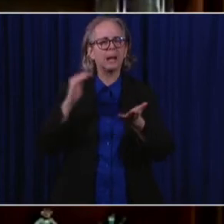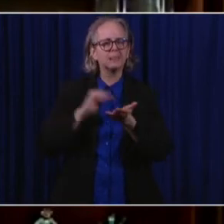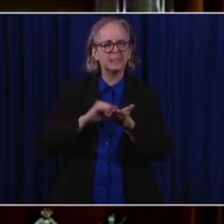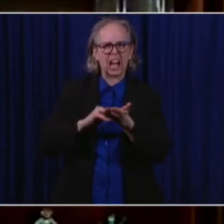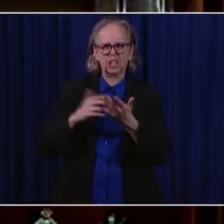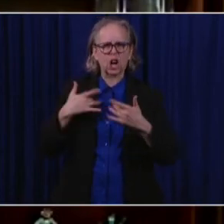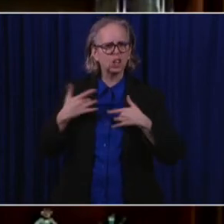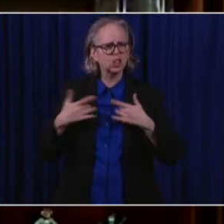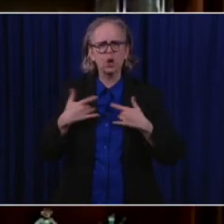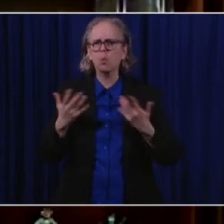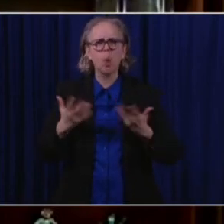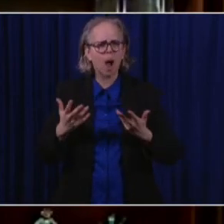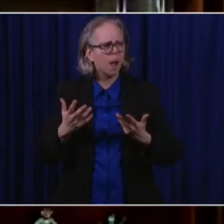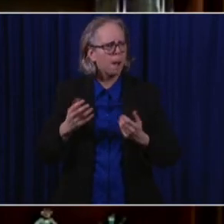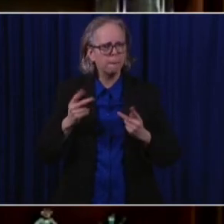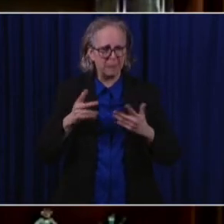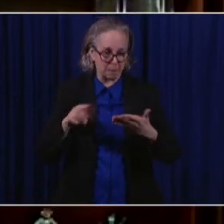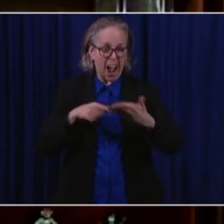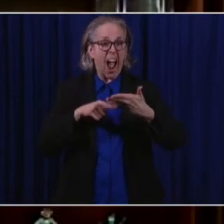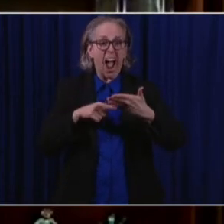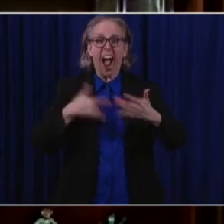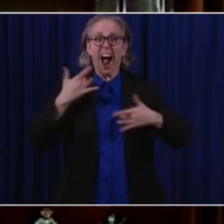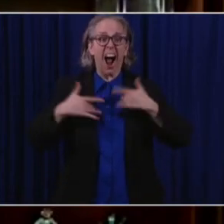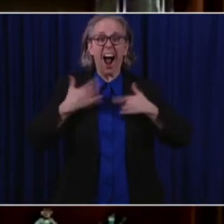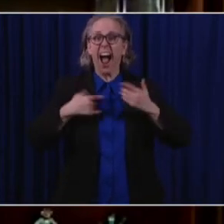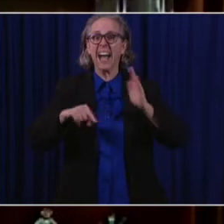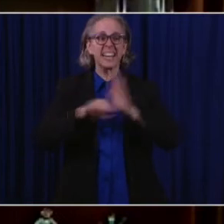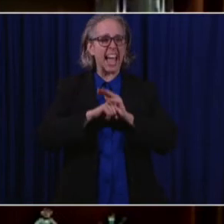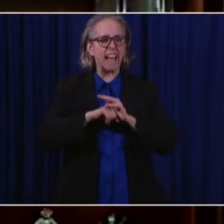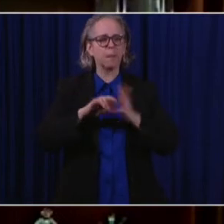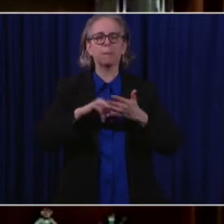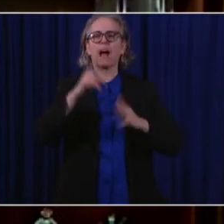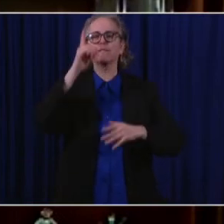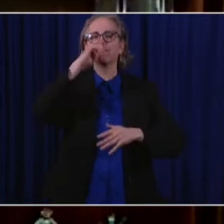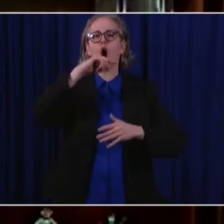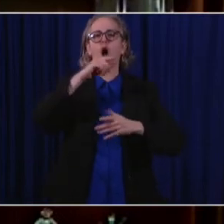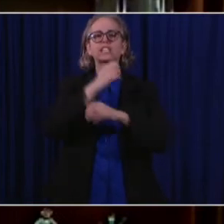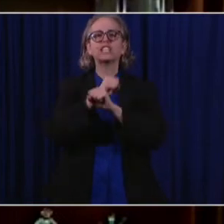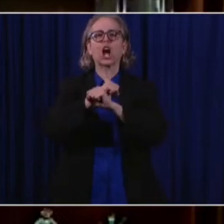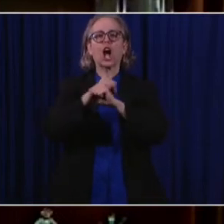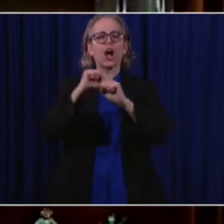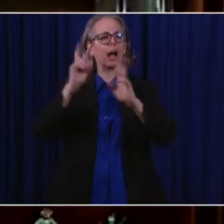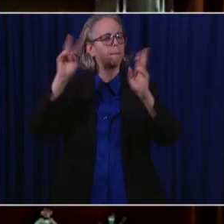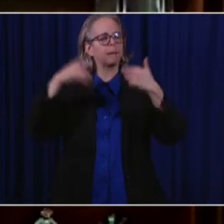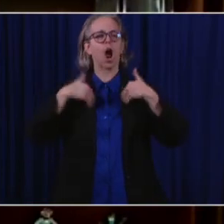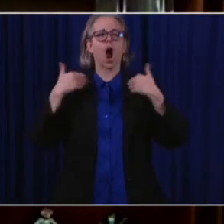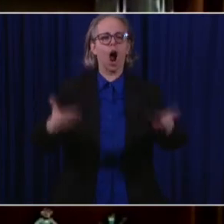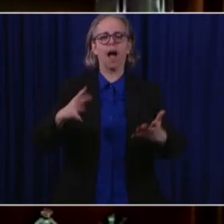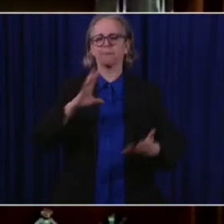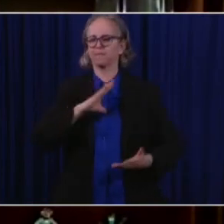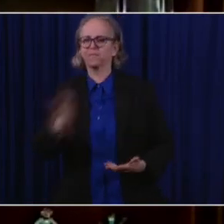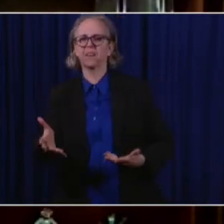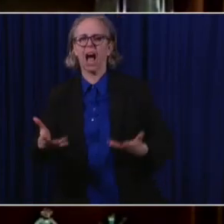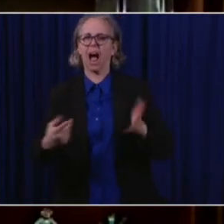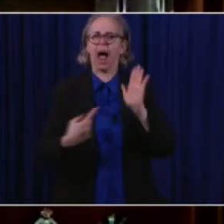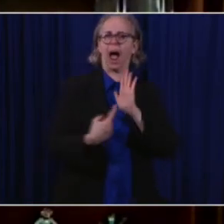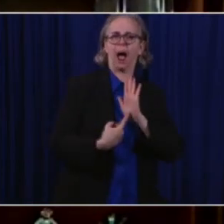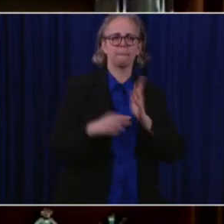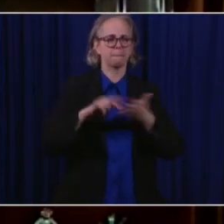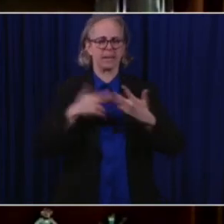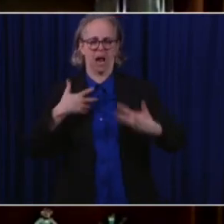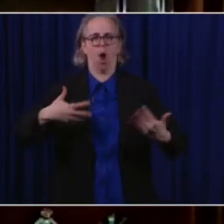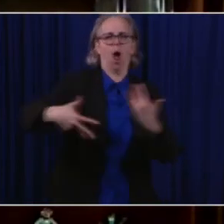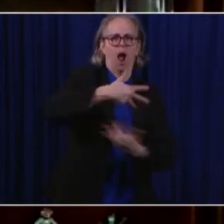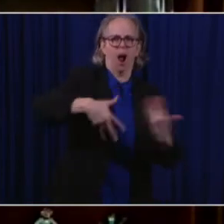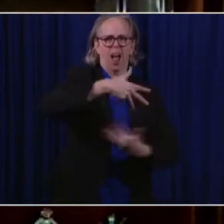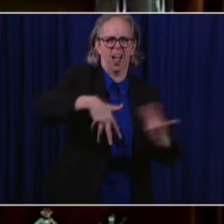false security, meaning that I've gotten a test today, it's negative, I must be fine, therefore I can do X, Y, and Z, and that